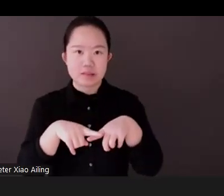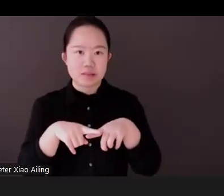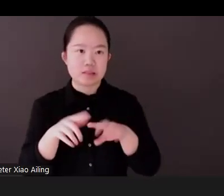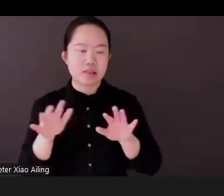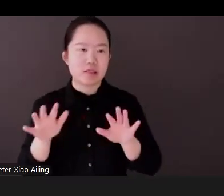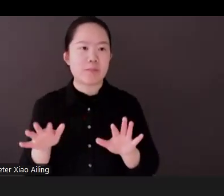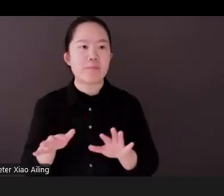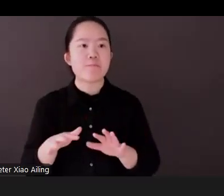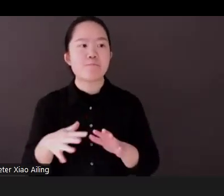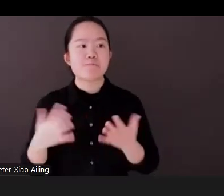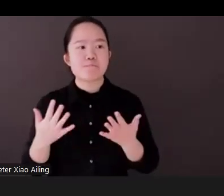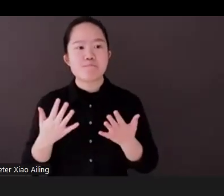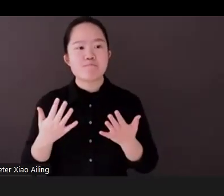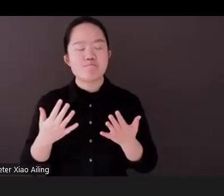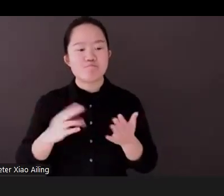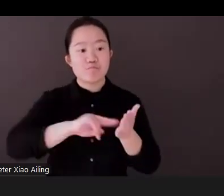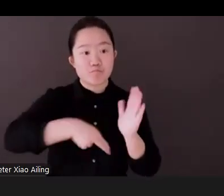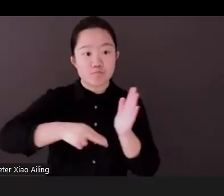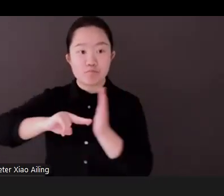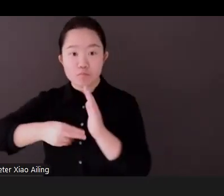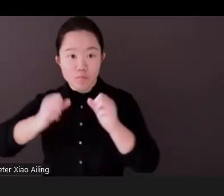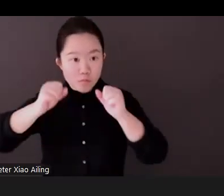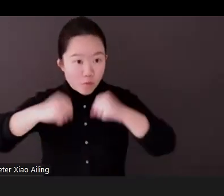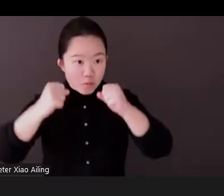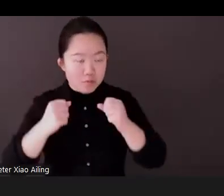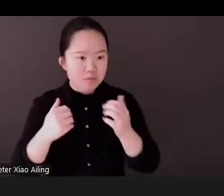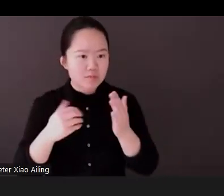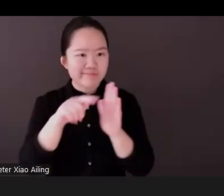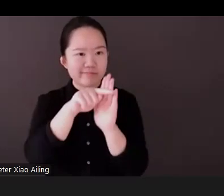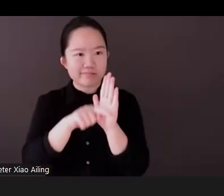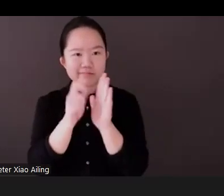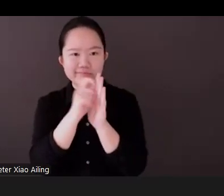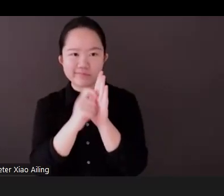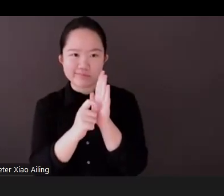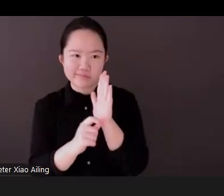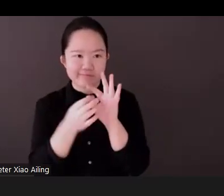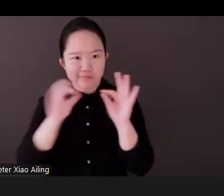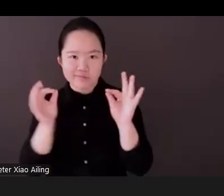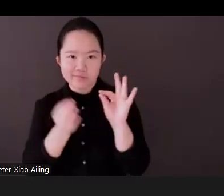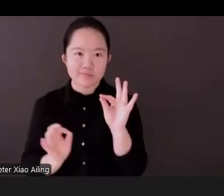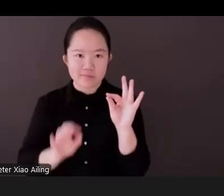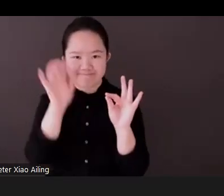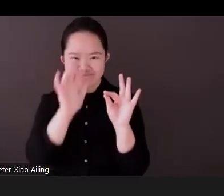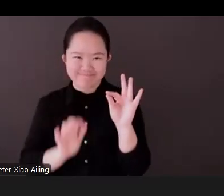of agreement has been made, and and it only relates to those.